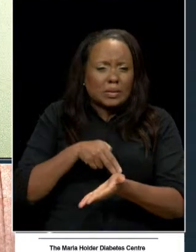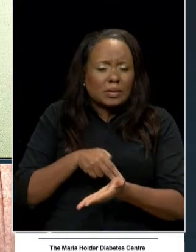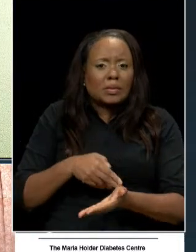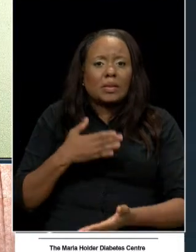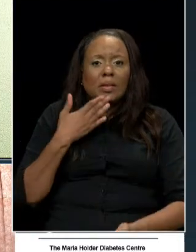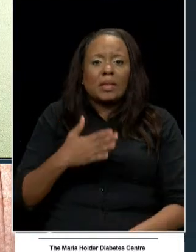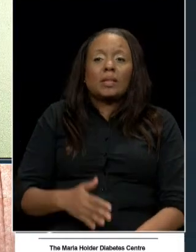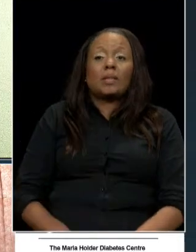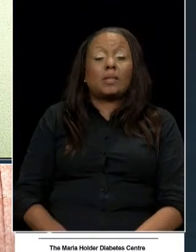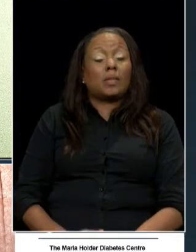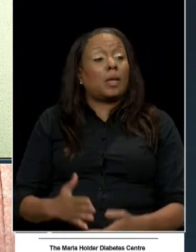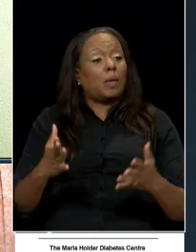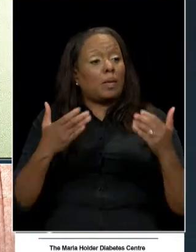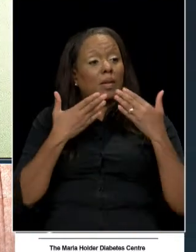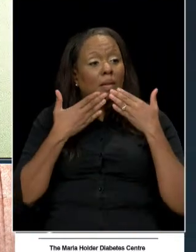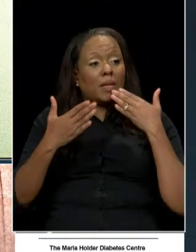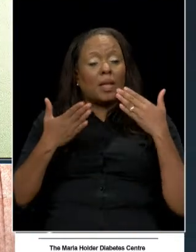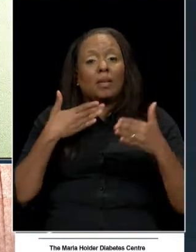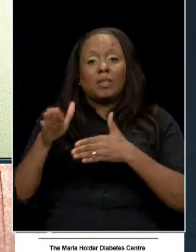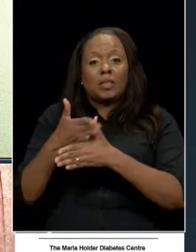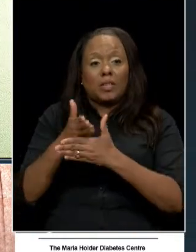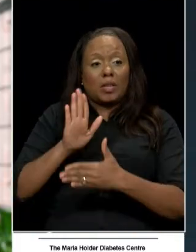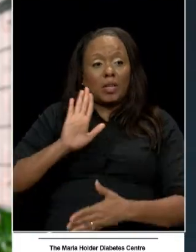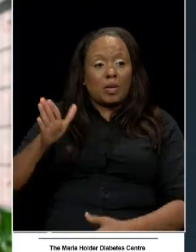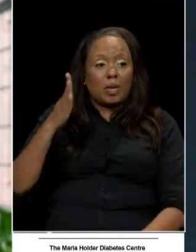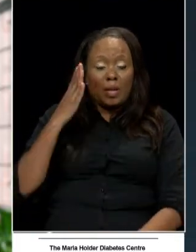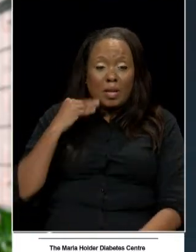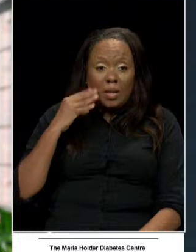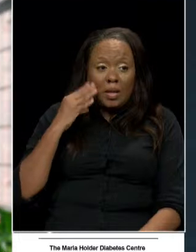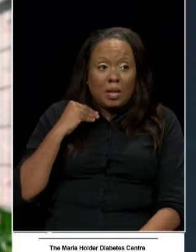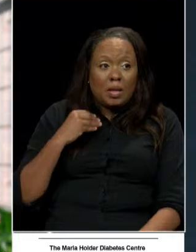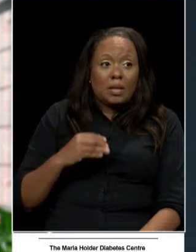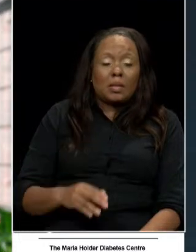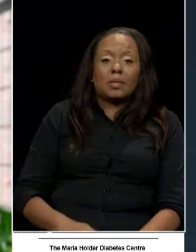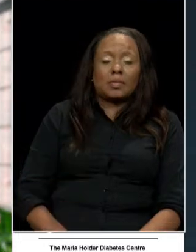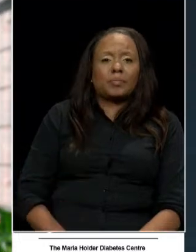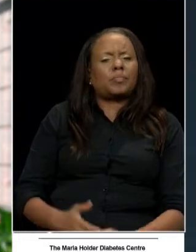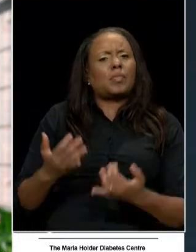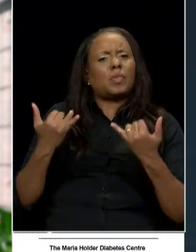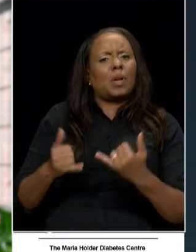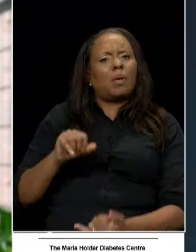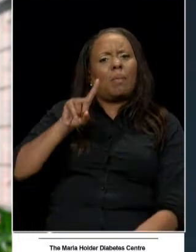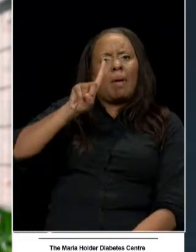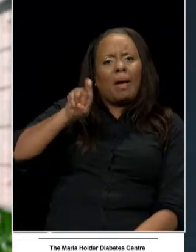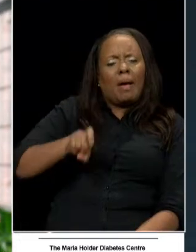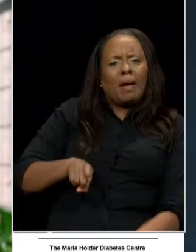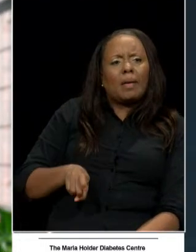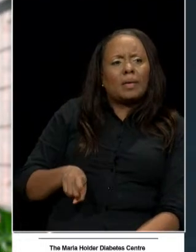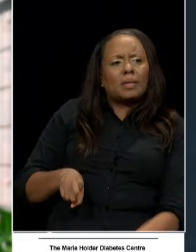to thank you very much for sharing your experience with us. But this question is for the specialist. So you lose both